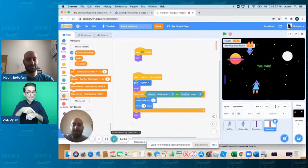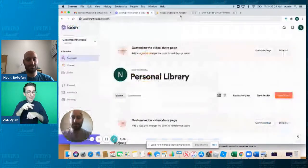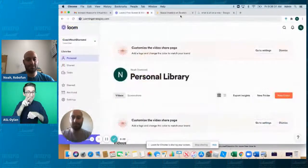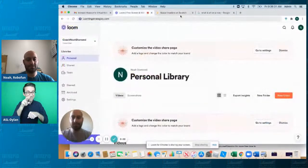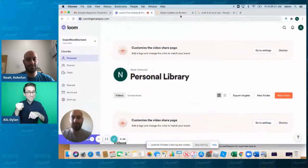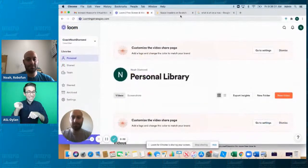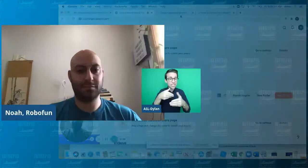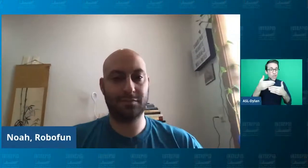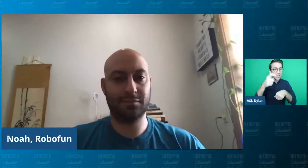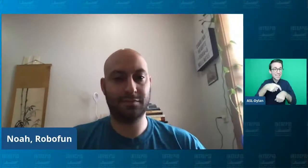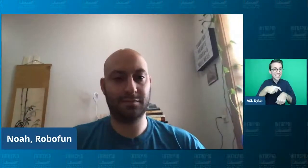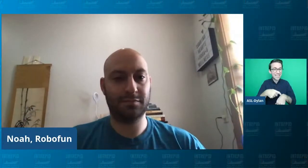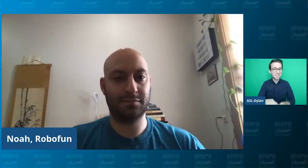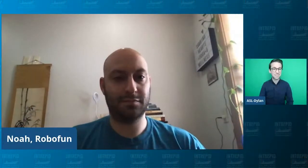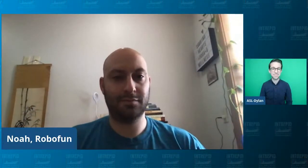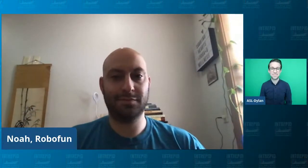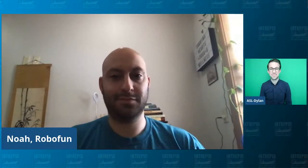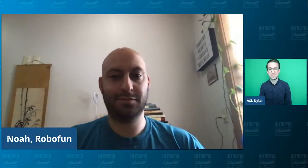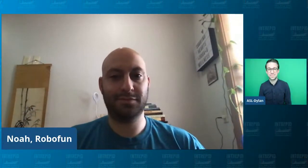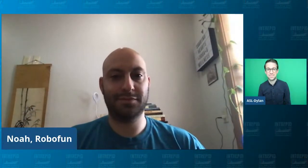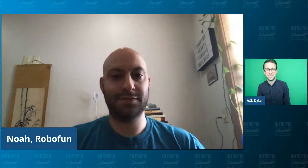time.